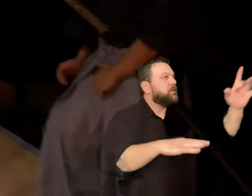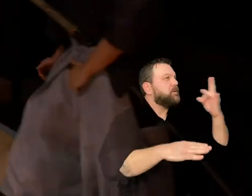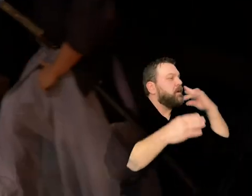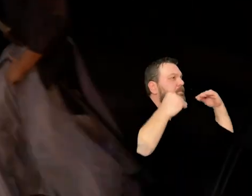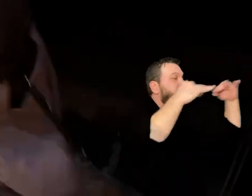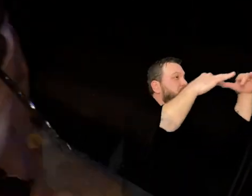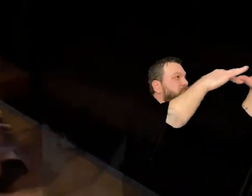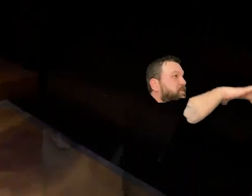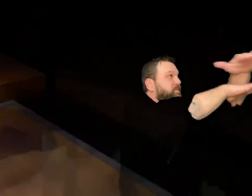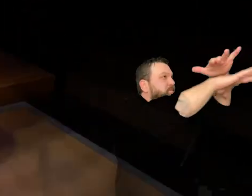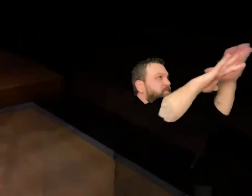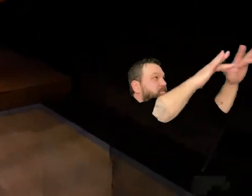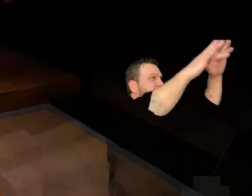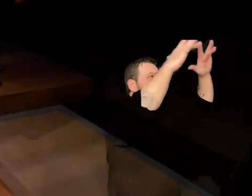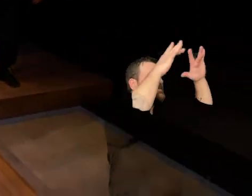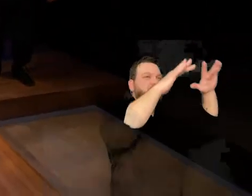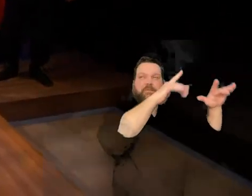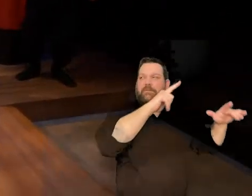Your turn.